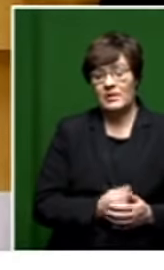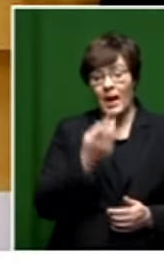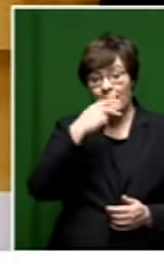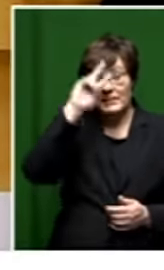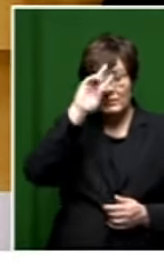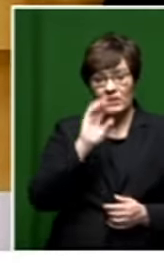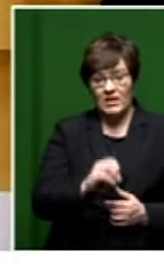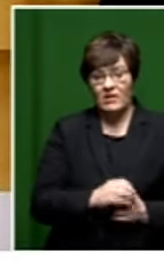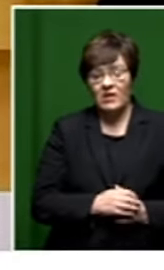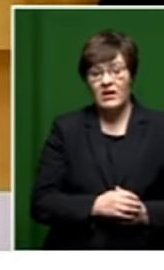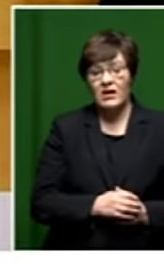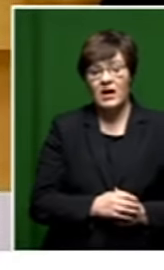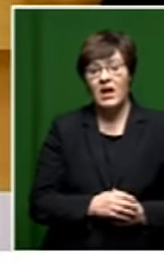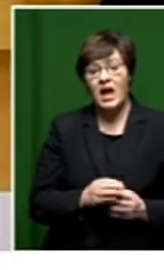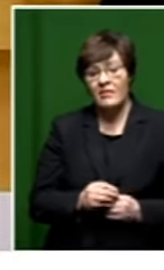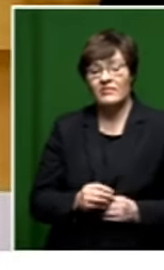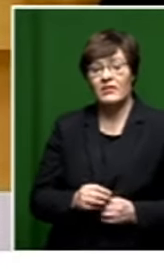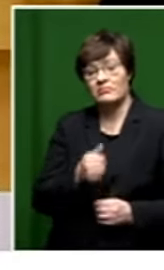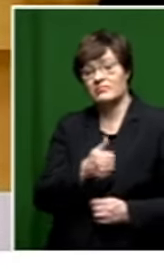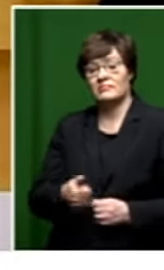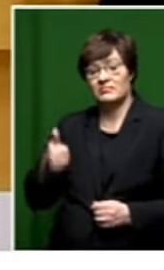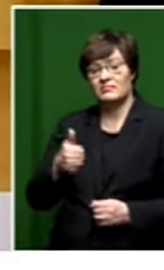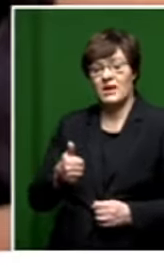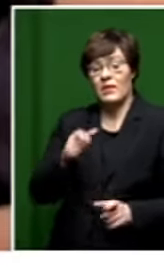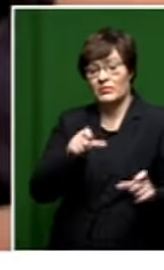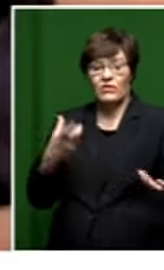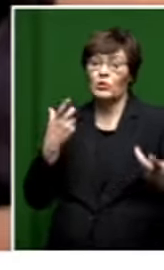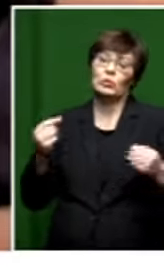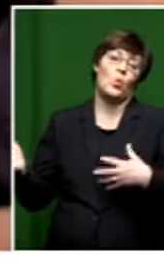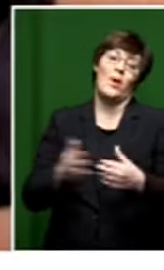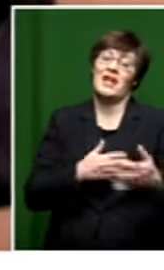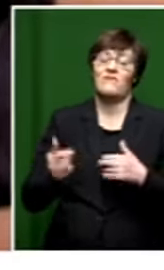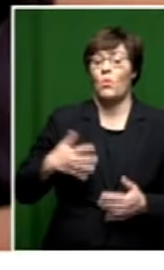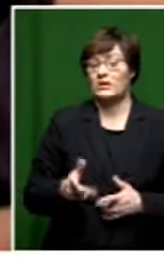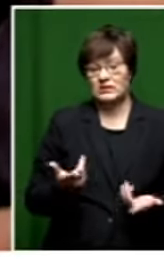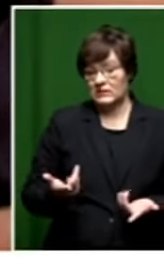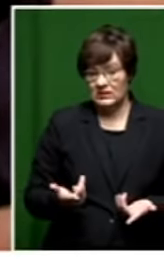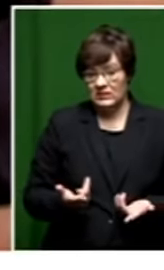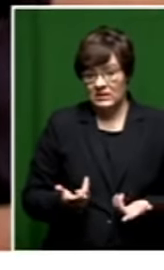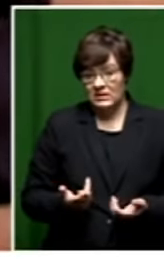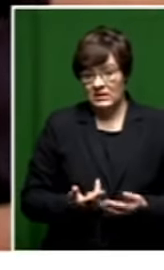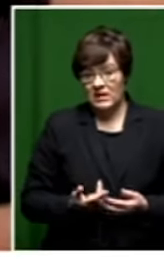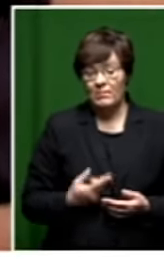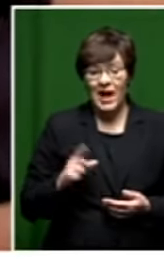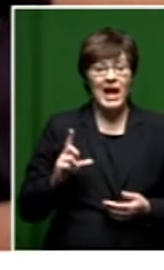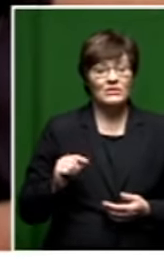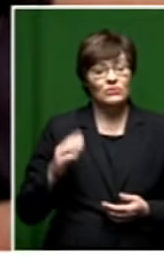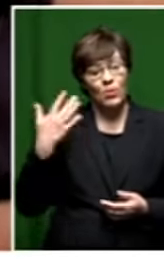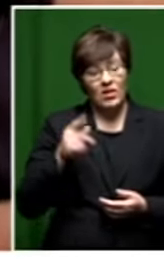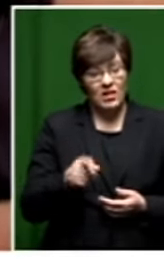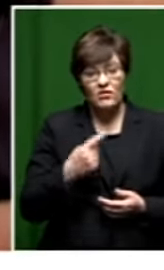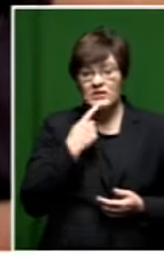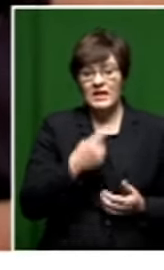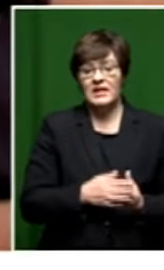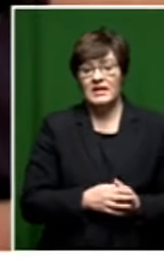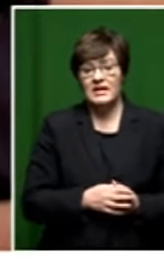that banks are corporate super citizens and can basically just do what they like and get away with. So I'm quite interested to know, when you